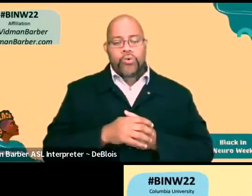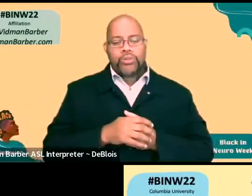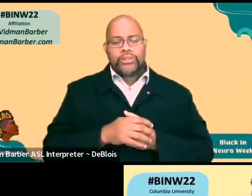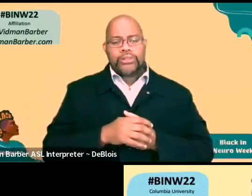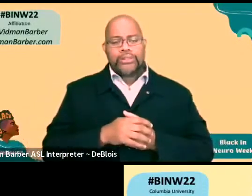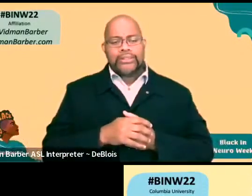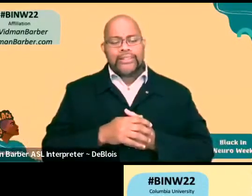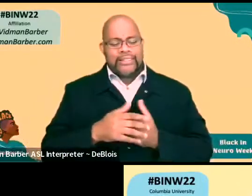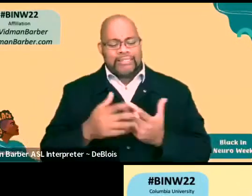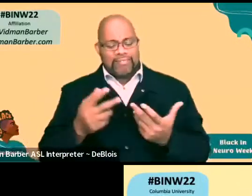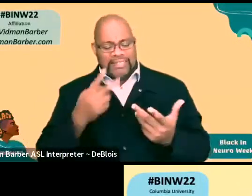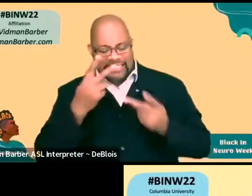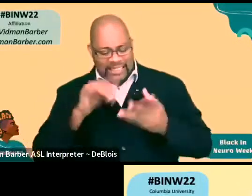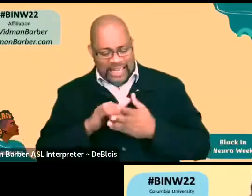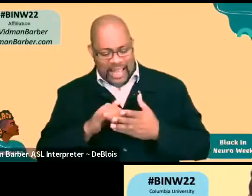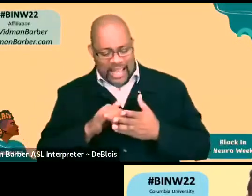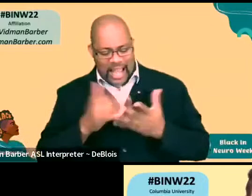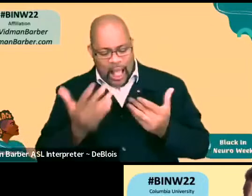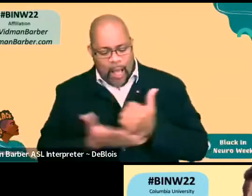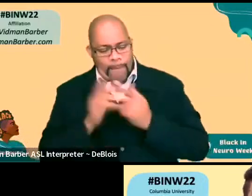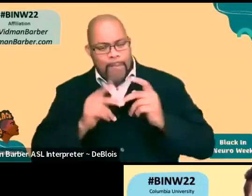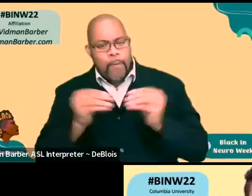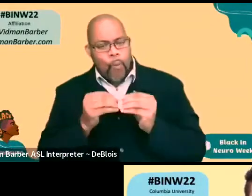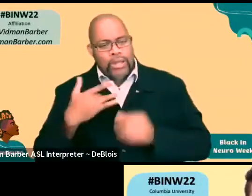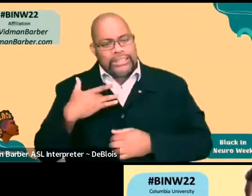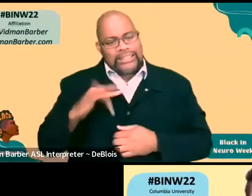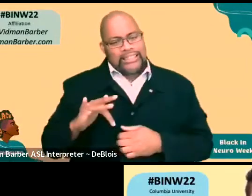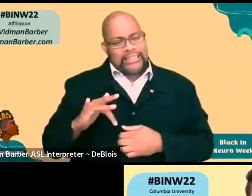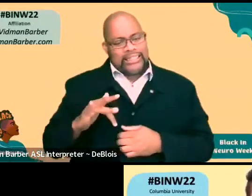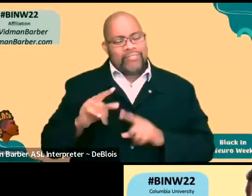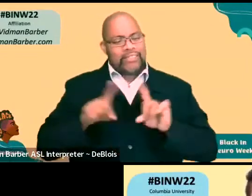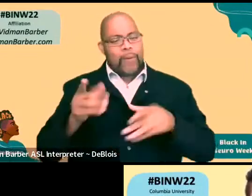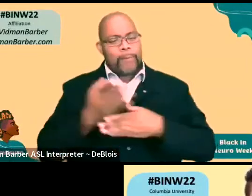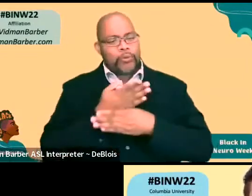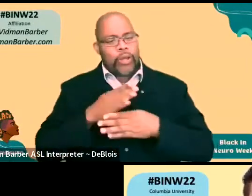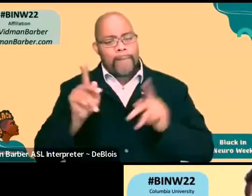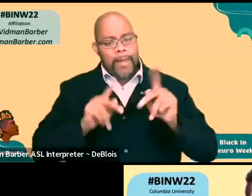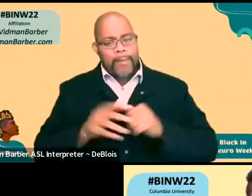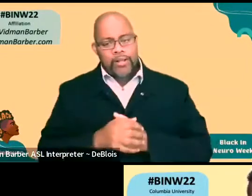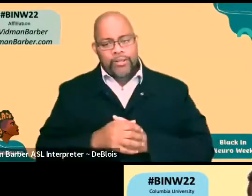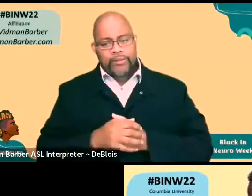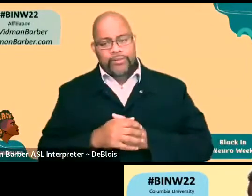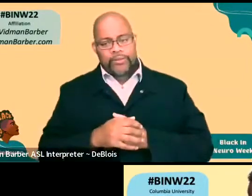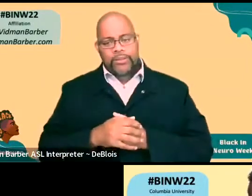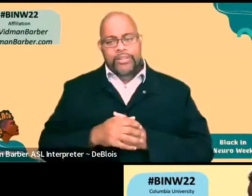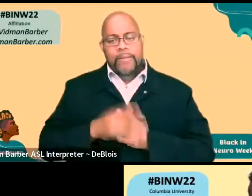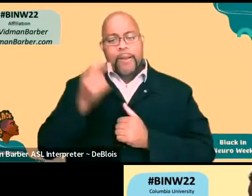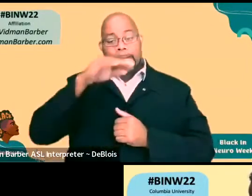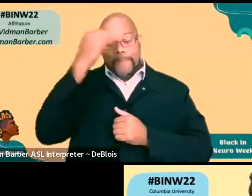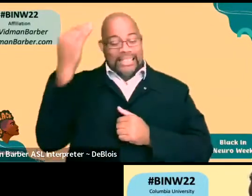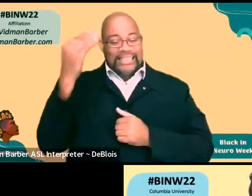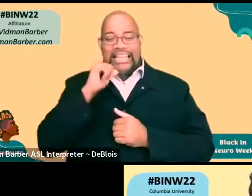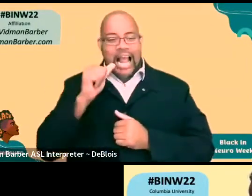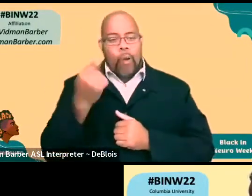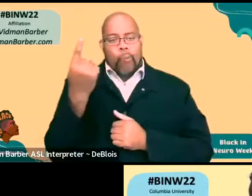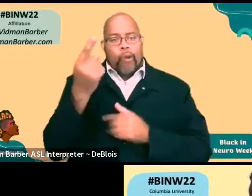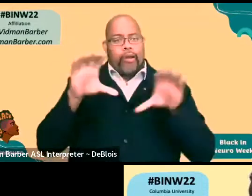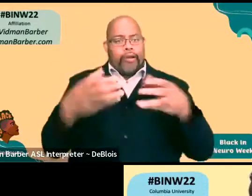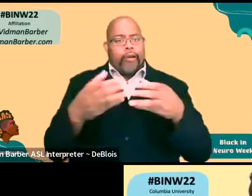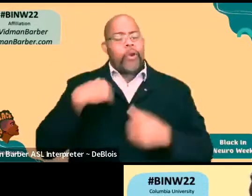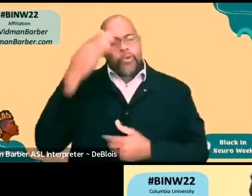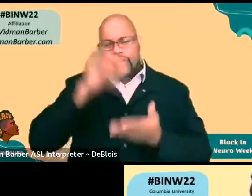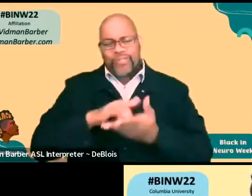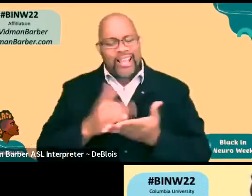be a little bit more, sensitive to differences between people, because Blackness is not a monolith. Like, we know